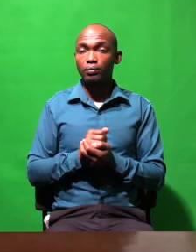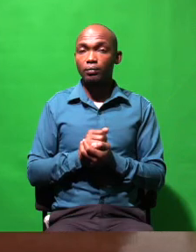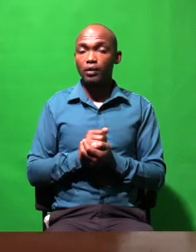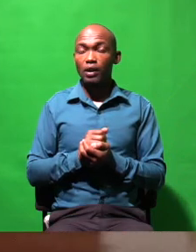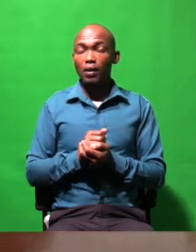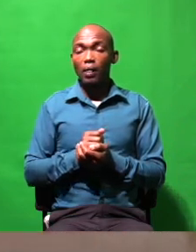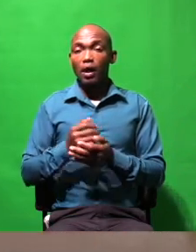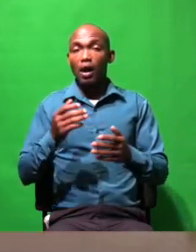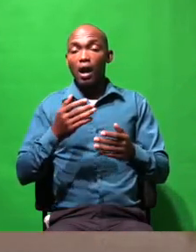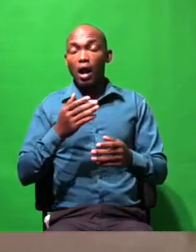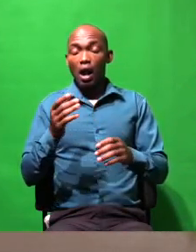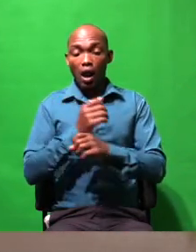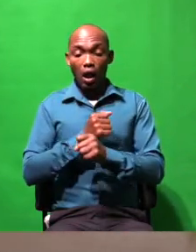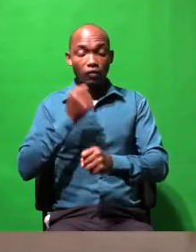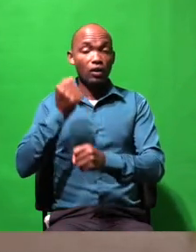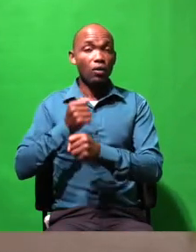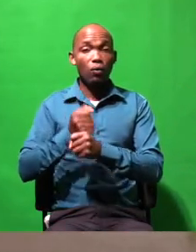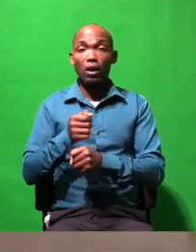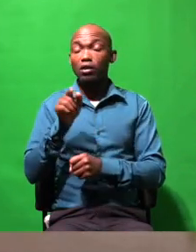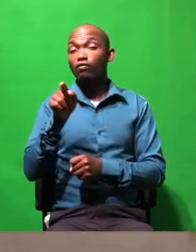I have a little task for you.